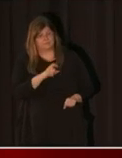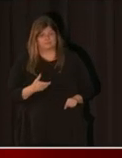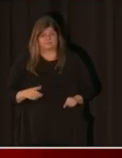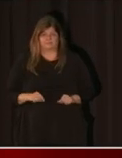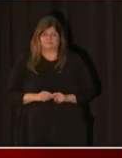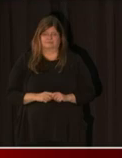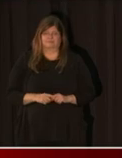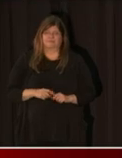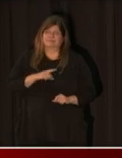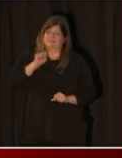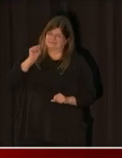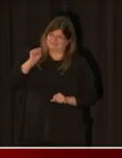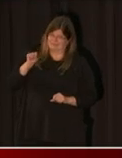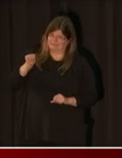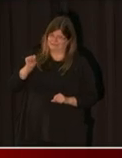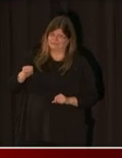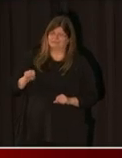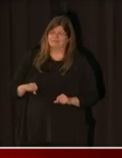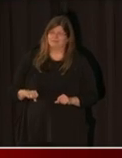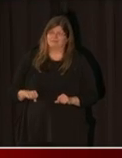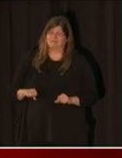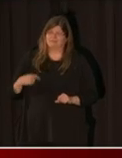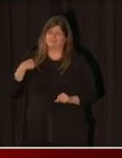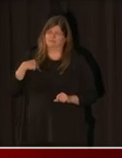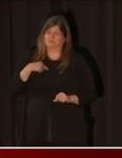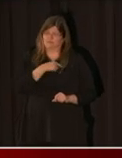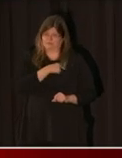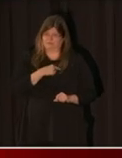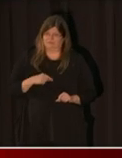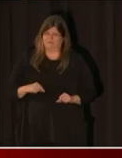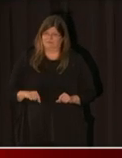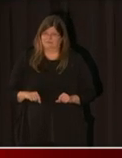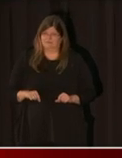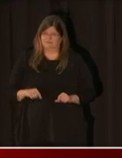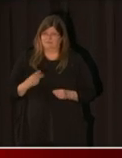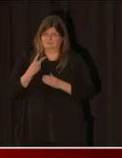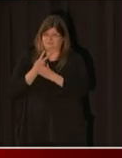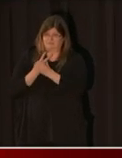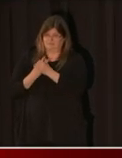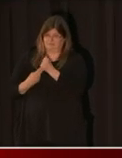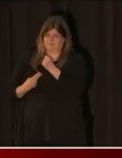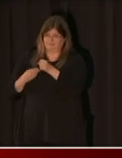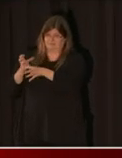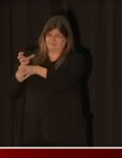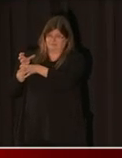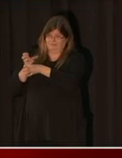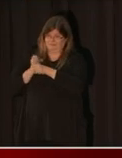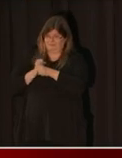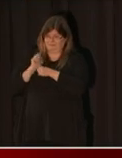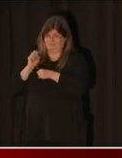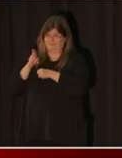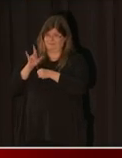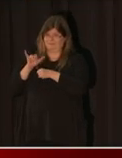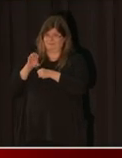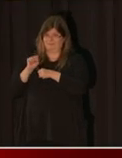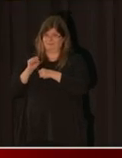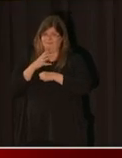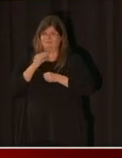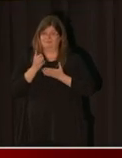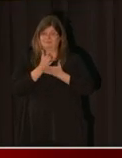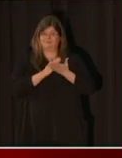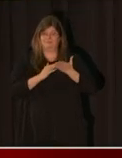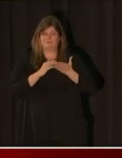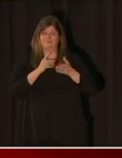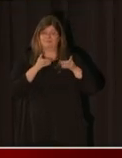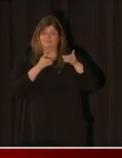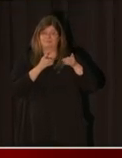Yes, that's something that we are both procuring and part of what Director Lacey has experience